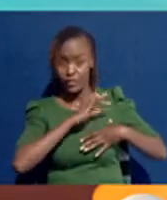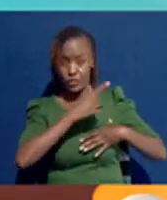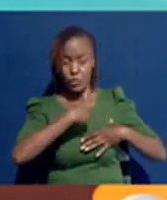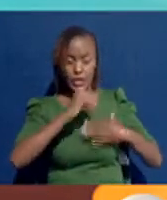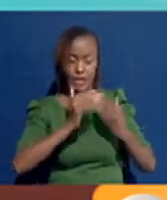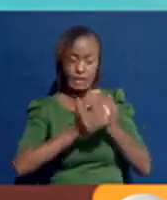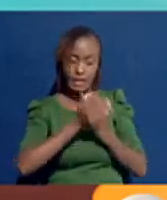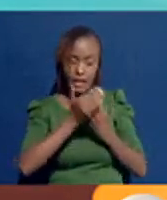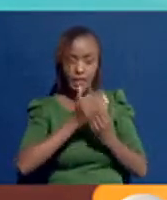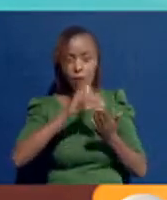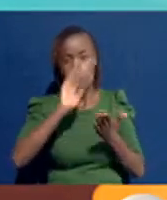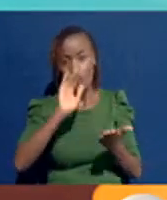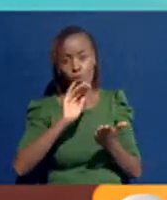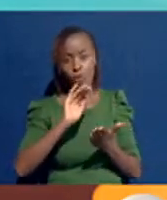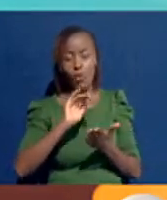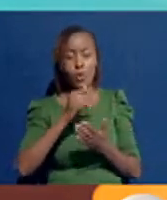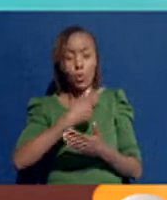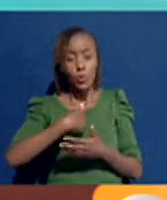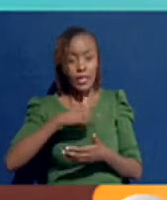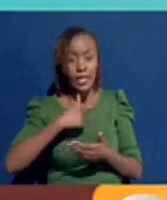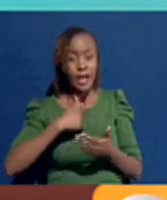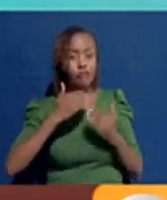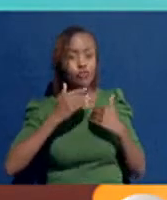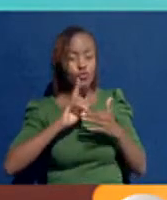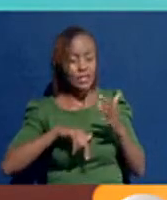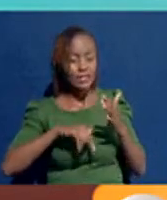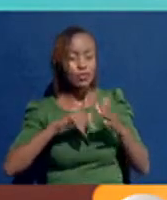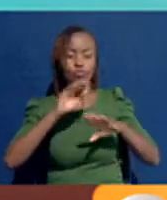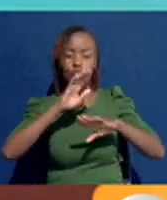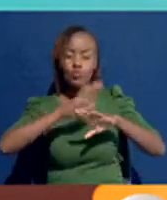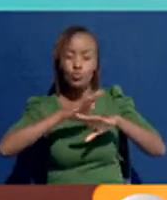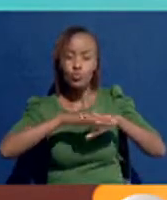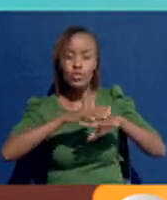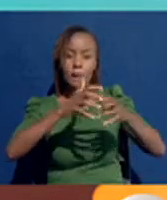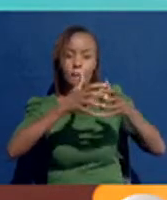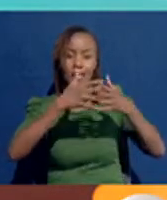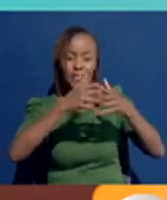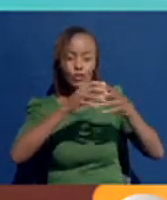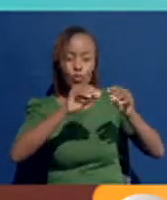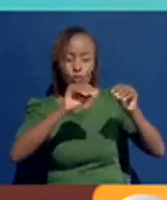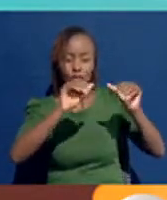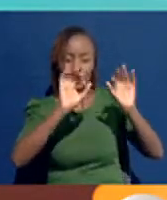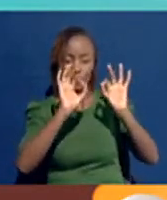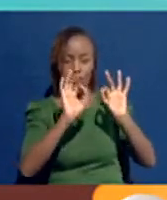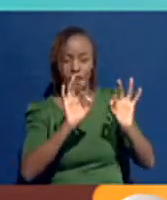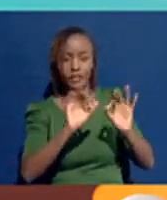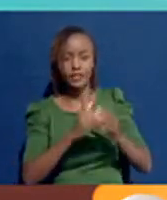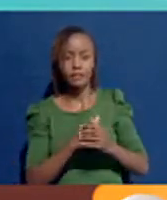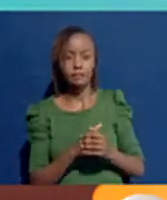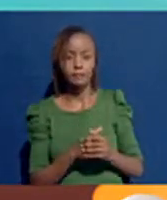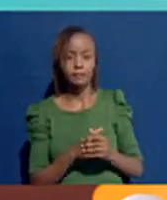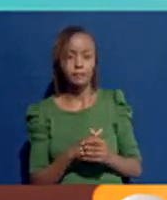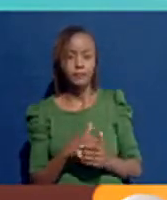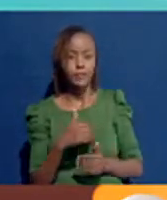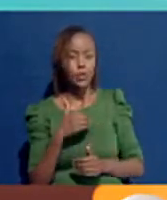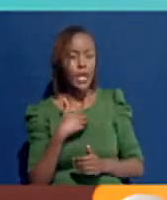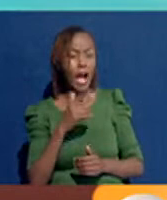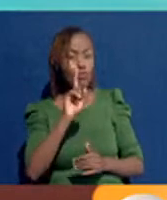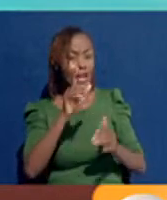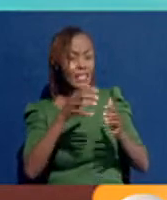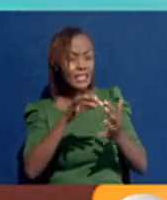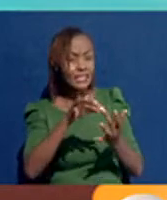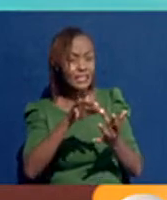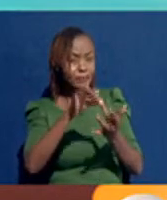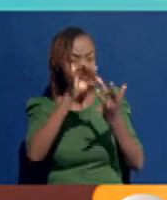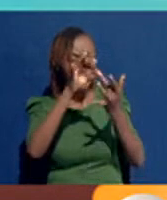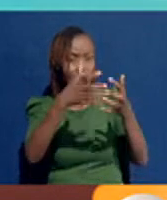having high quality equipment. Let me give you an example. We have what we call a cat trap. Mm-hmm. None of the